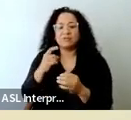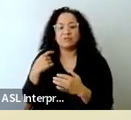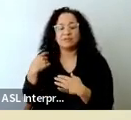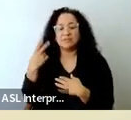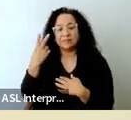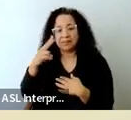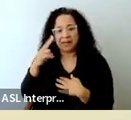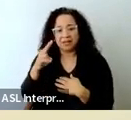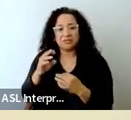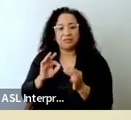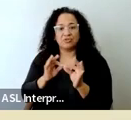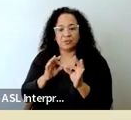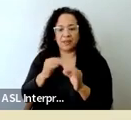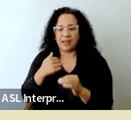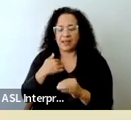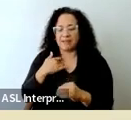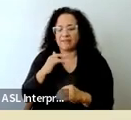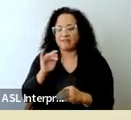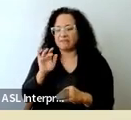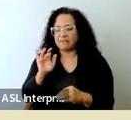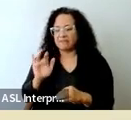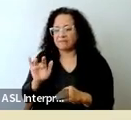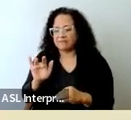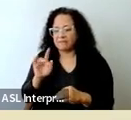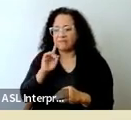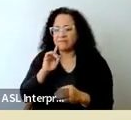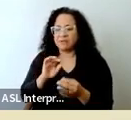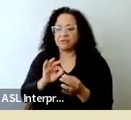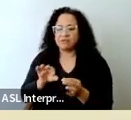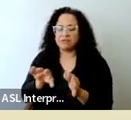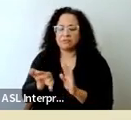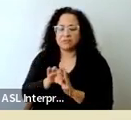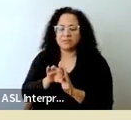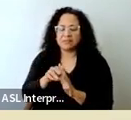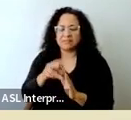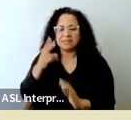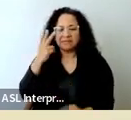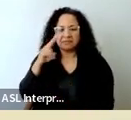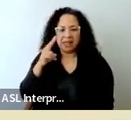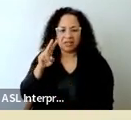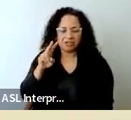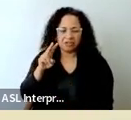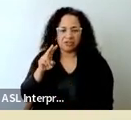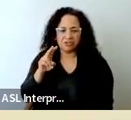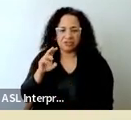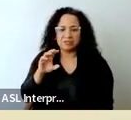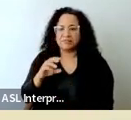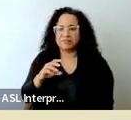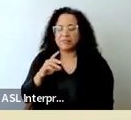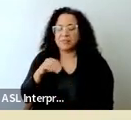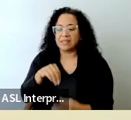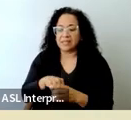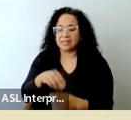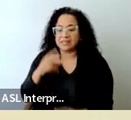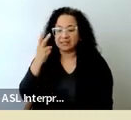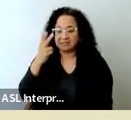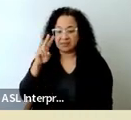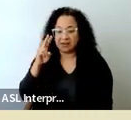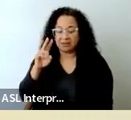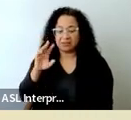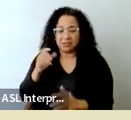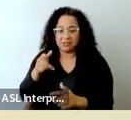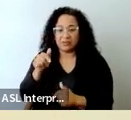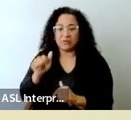interpretation button at the bottom of your screen and select the Spanish channel. In the Spanish channel, you